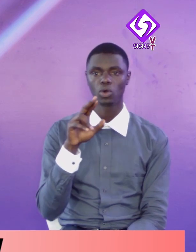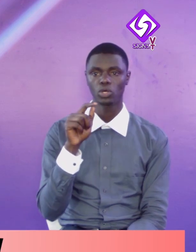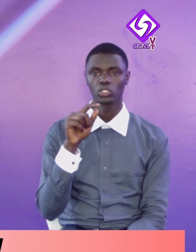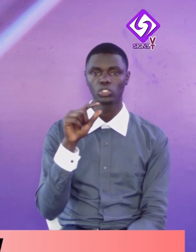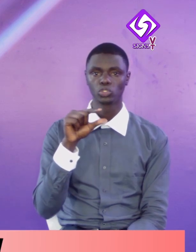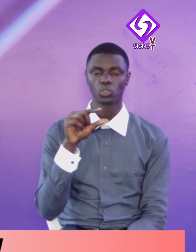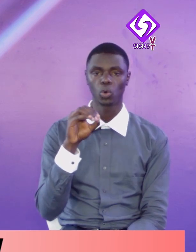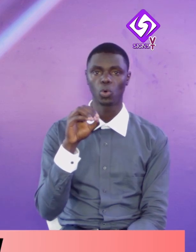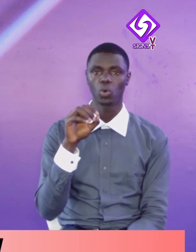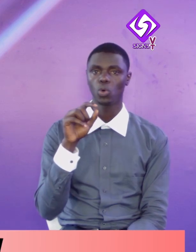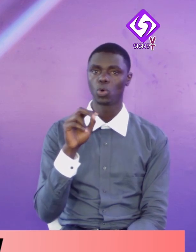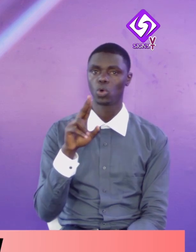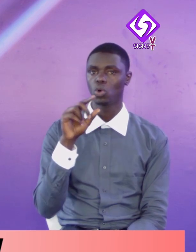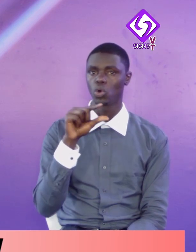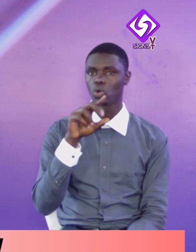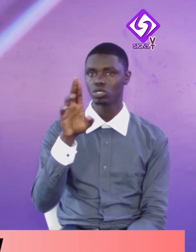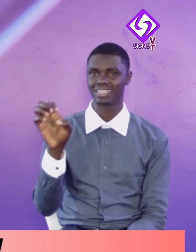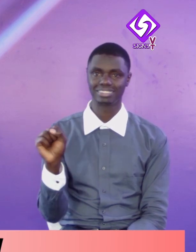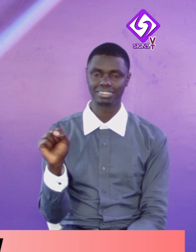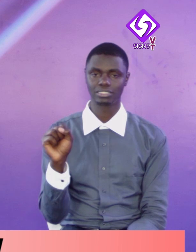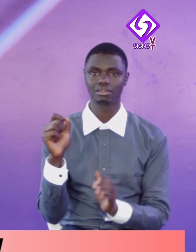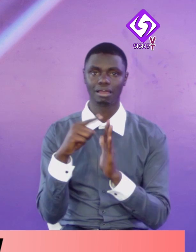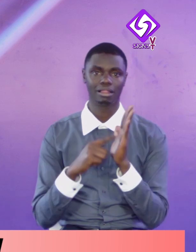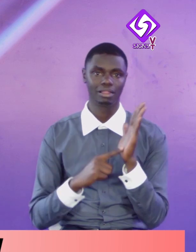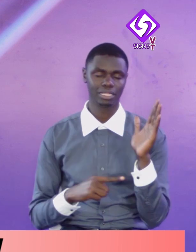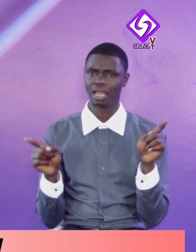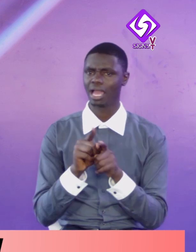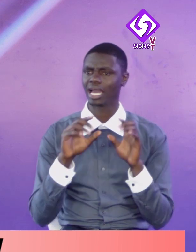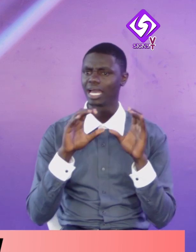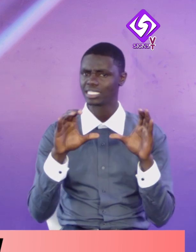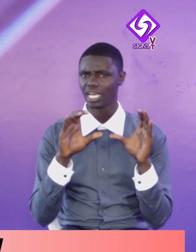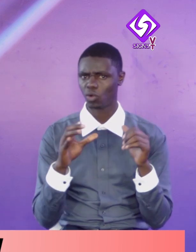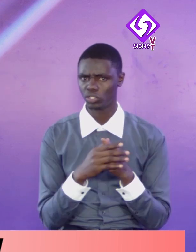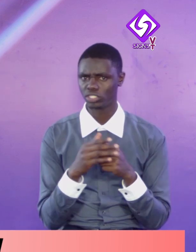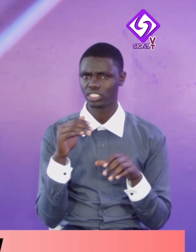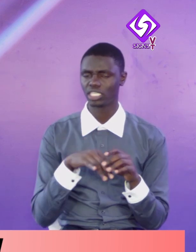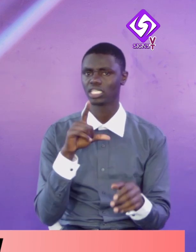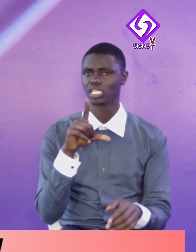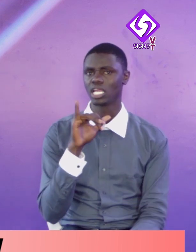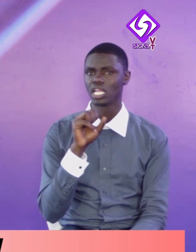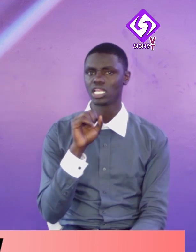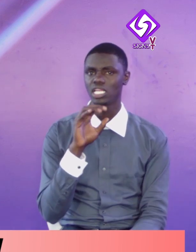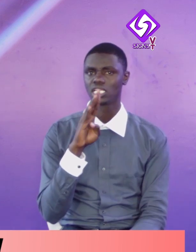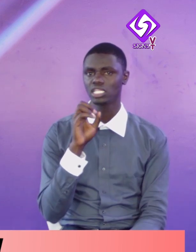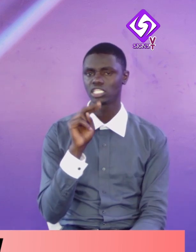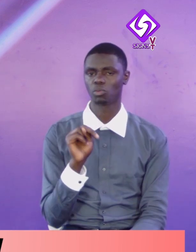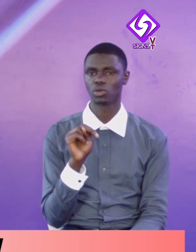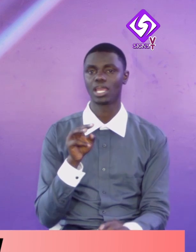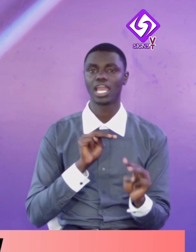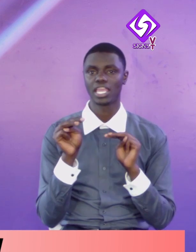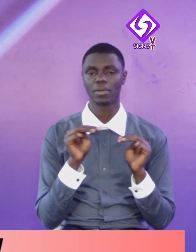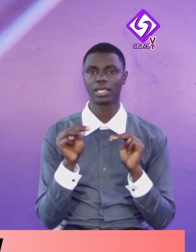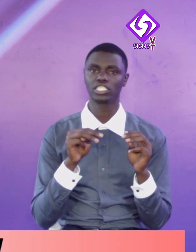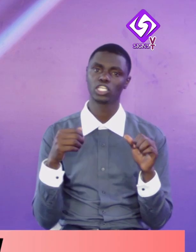In the Portuguese league, as a coach at Sporting Lisbon, he managed to play with the